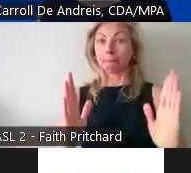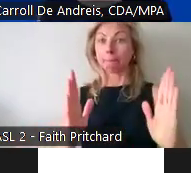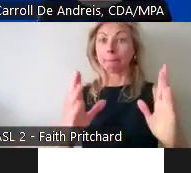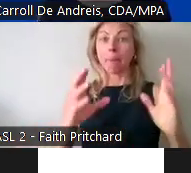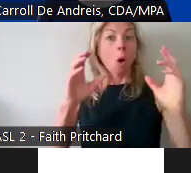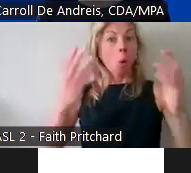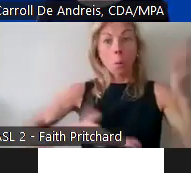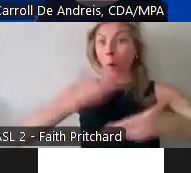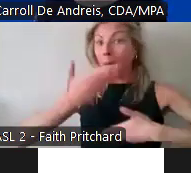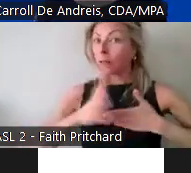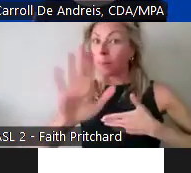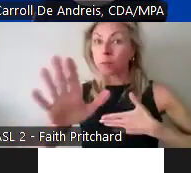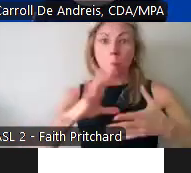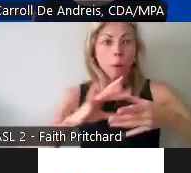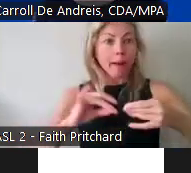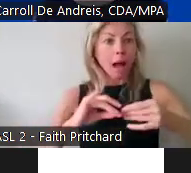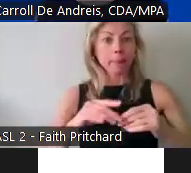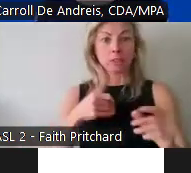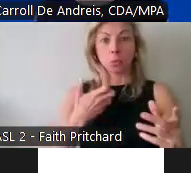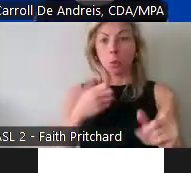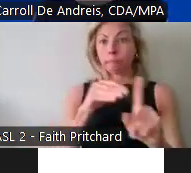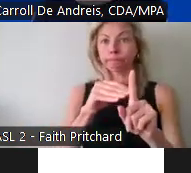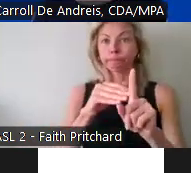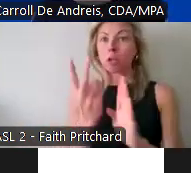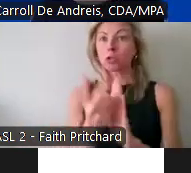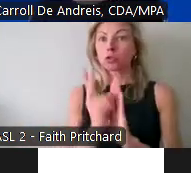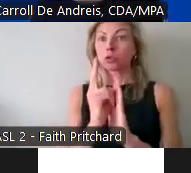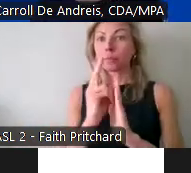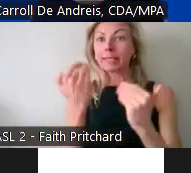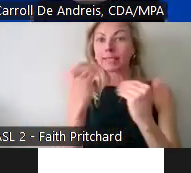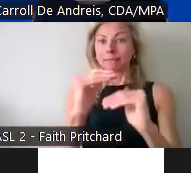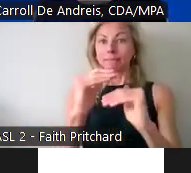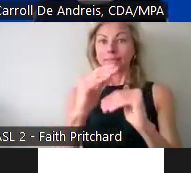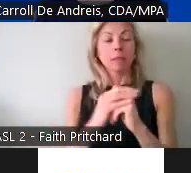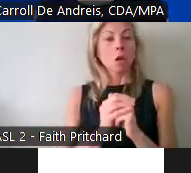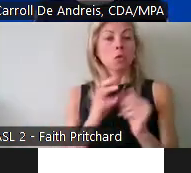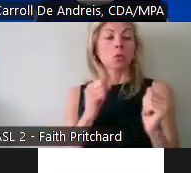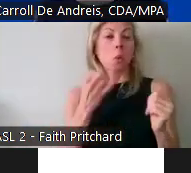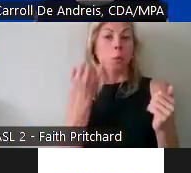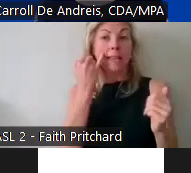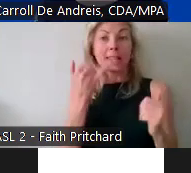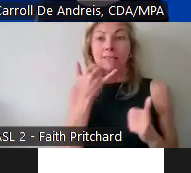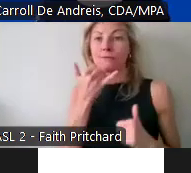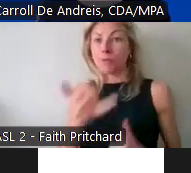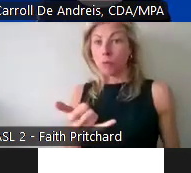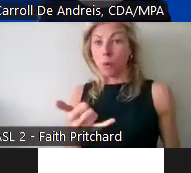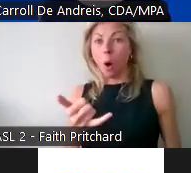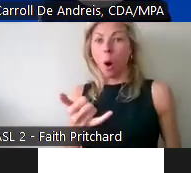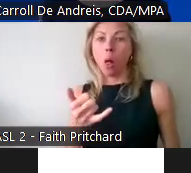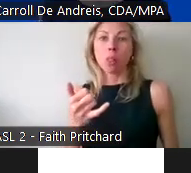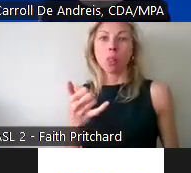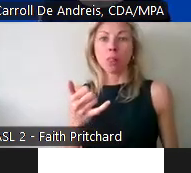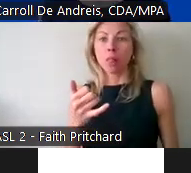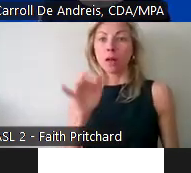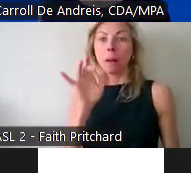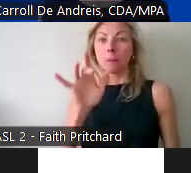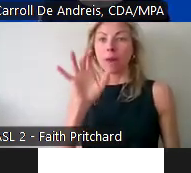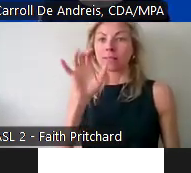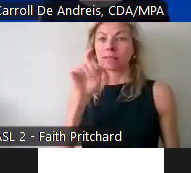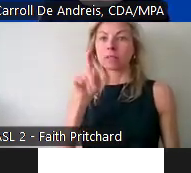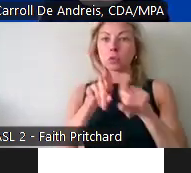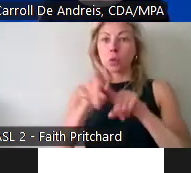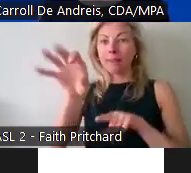We want to remind folks it will be 2 minutes. Attendees joining by phone, please press *9 on your dial pad